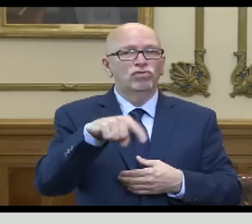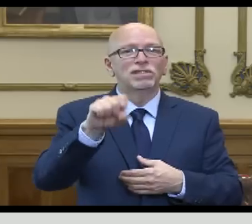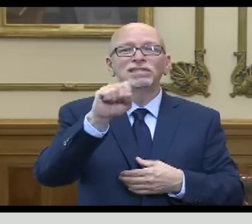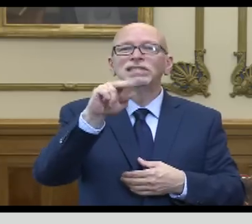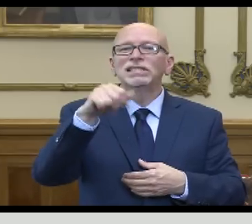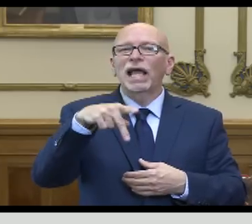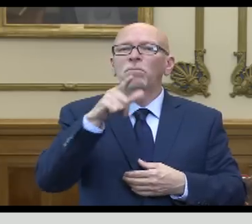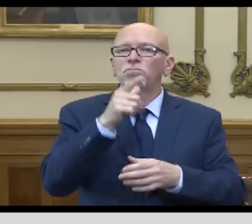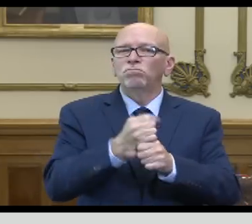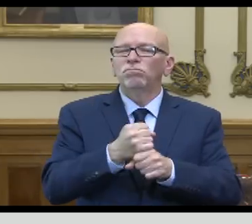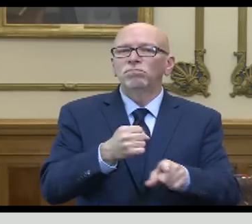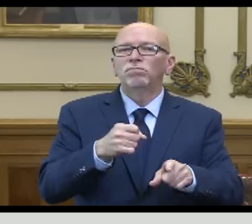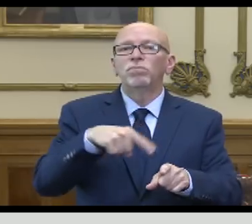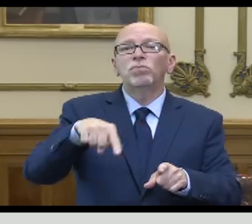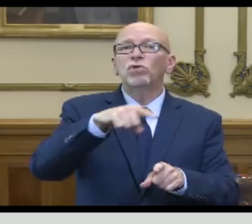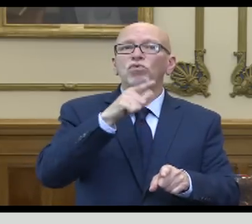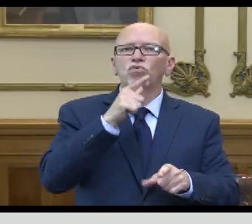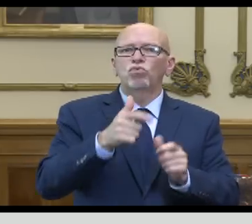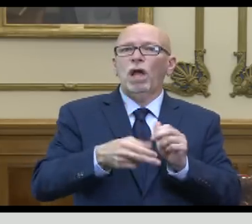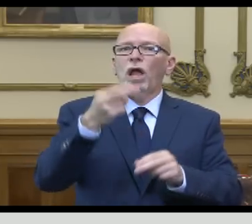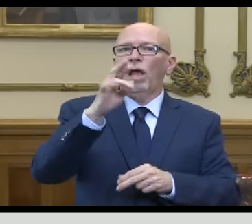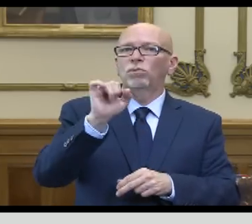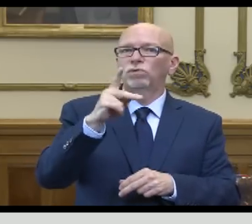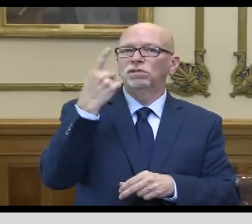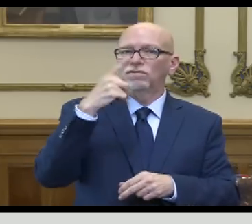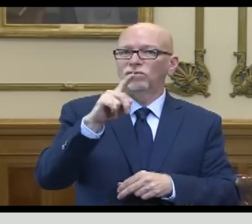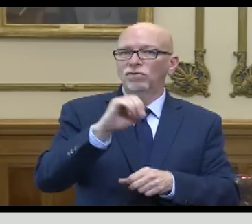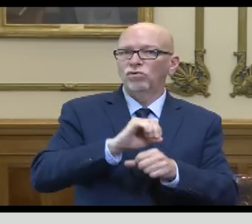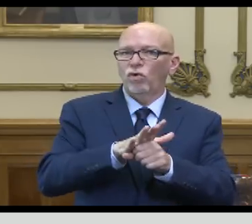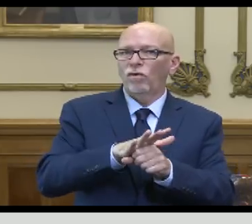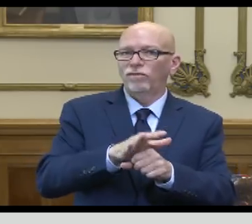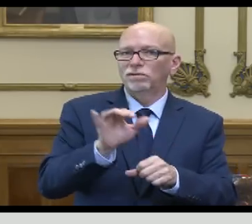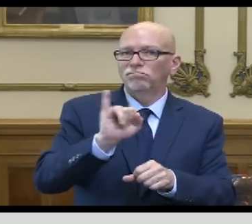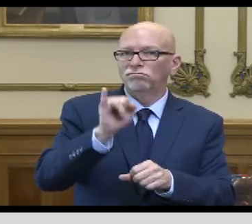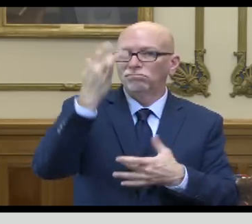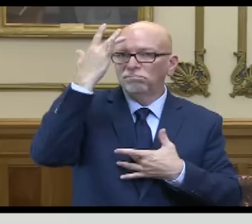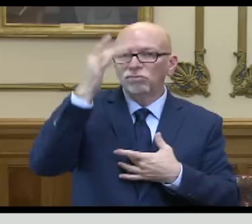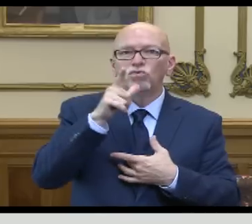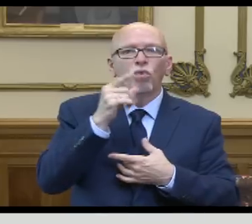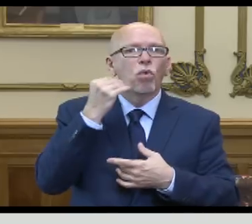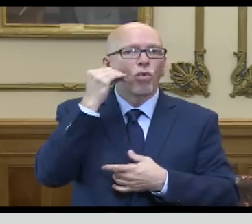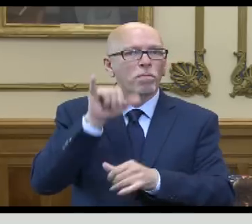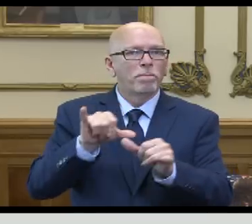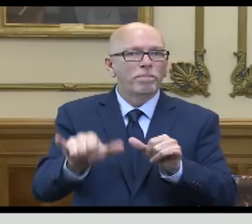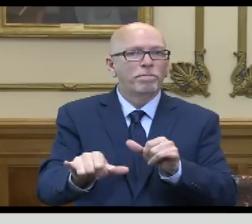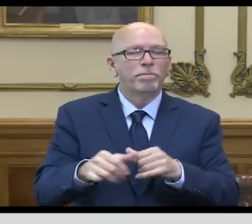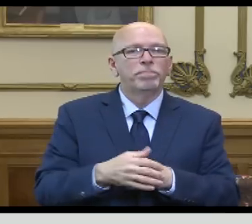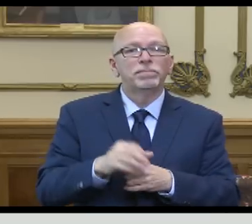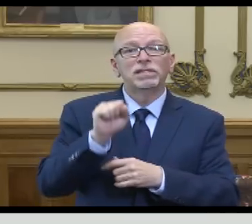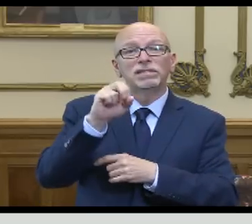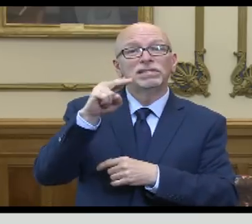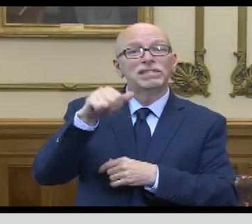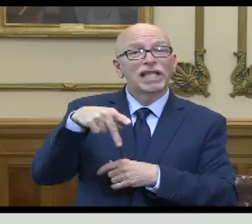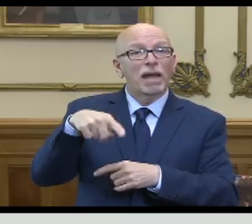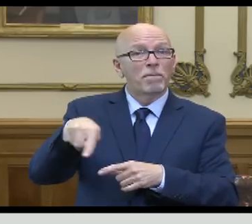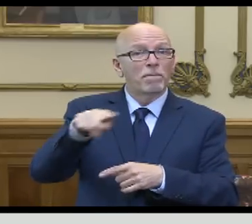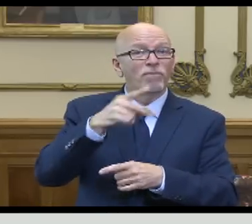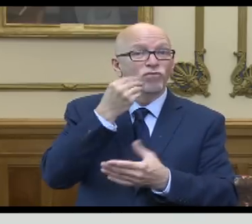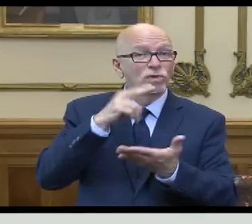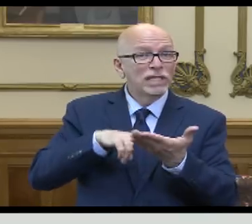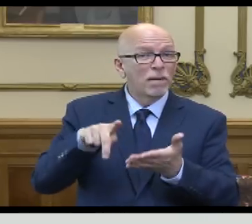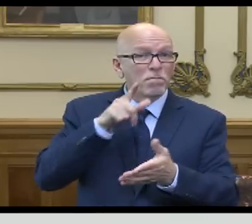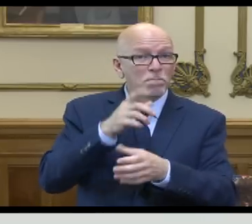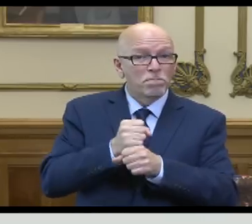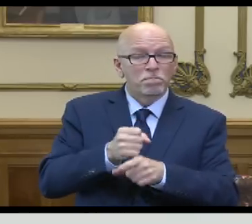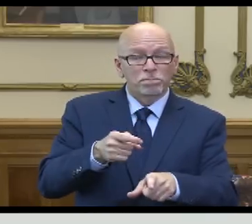recipients, particularly those who are most at risk for COVID-19 infection and those who are homebound. SNAP recipients in Indiana may now,